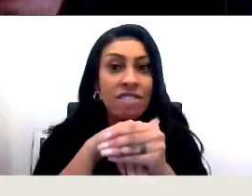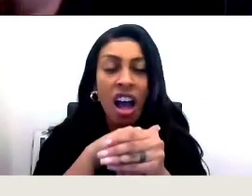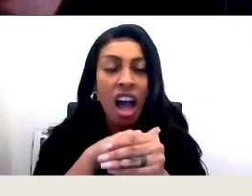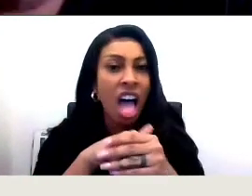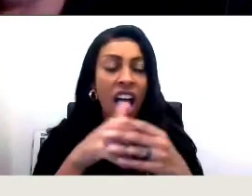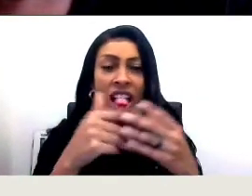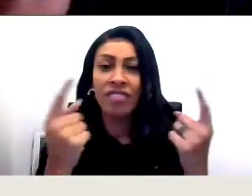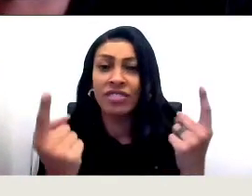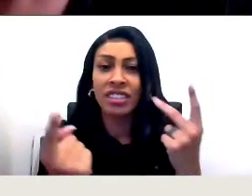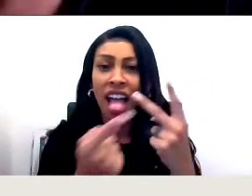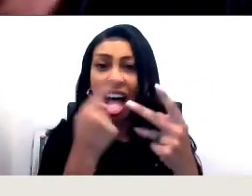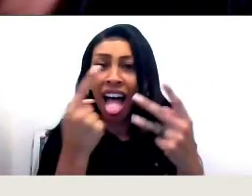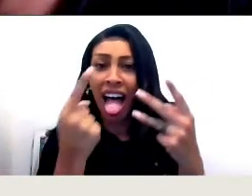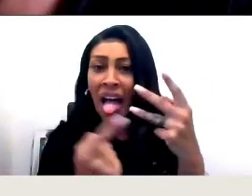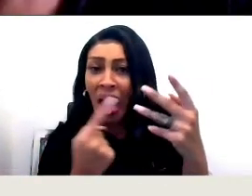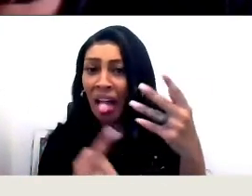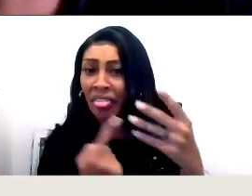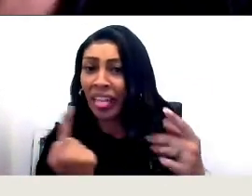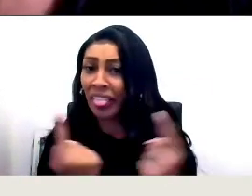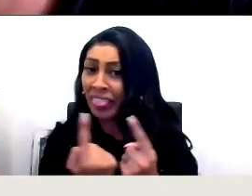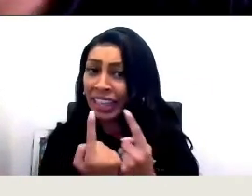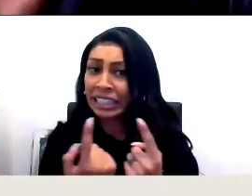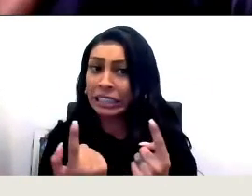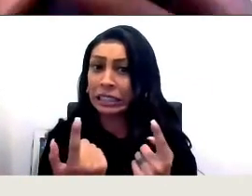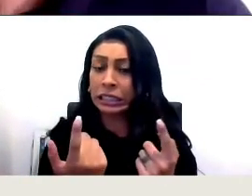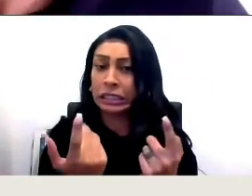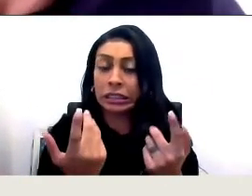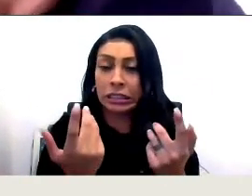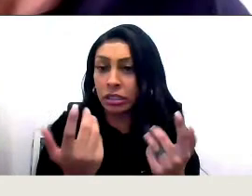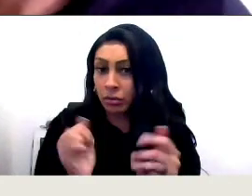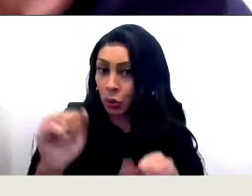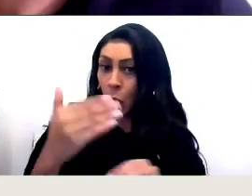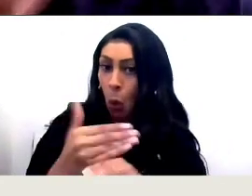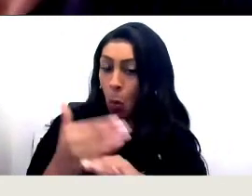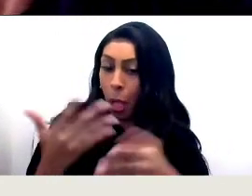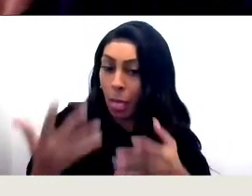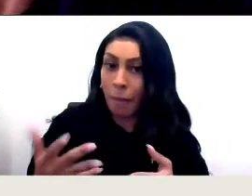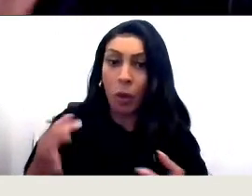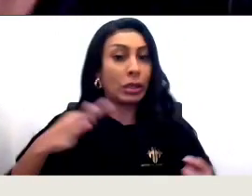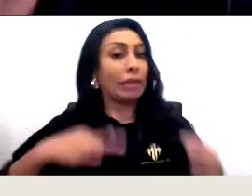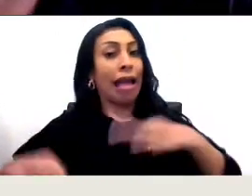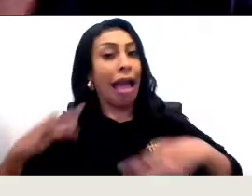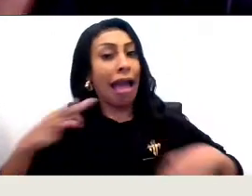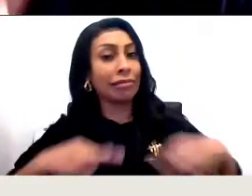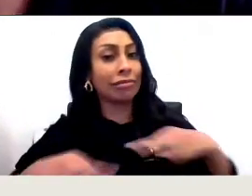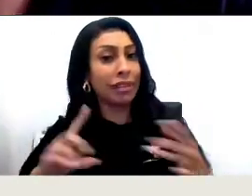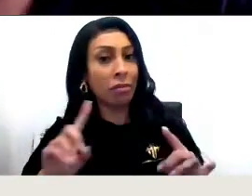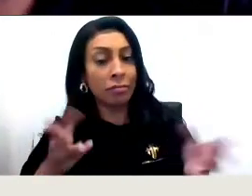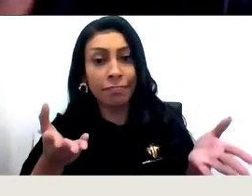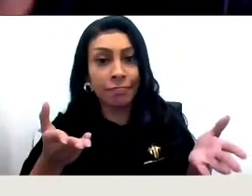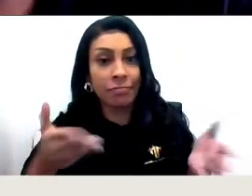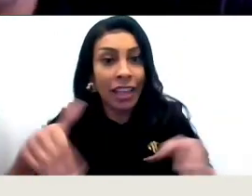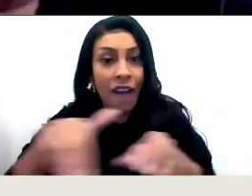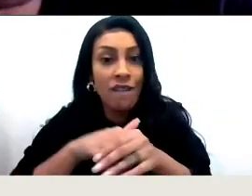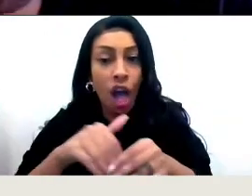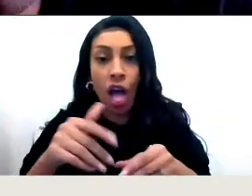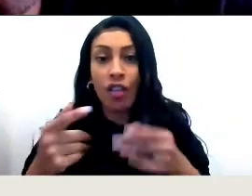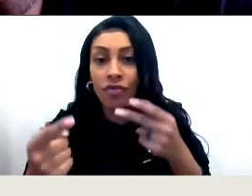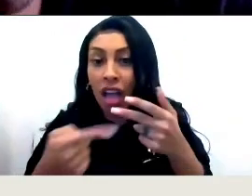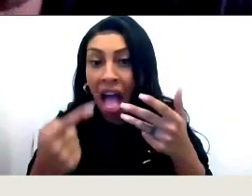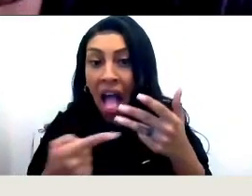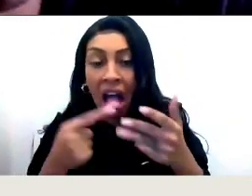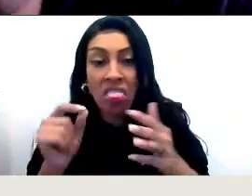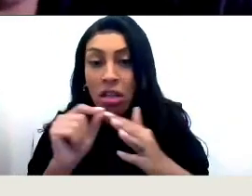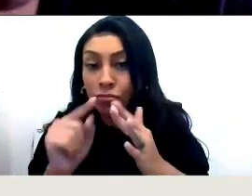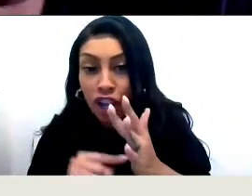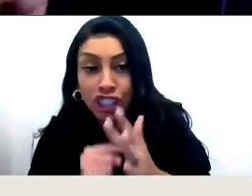other things now, apart from the work that you do so great as an actor? But are you involved in other,